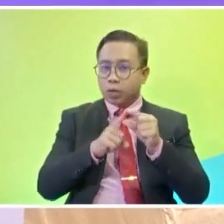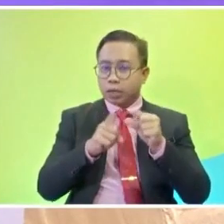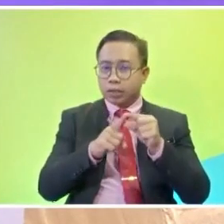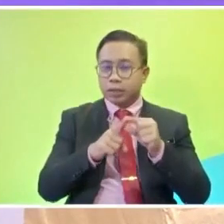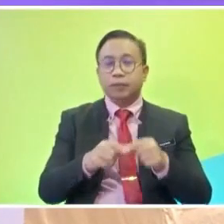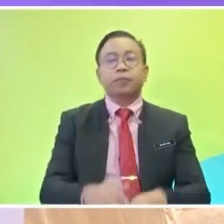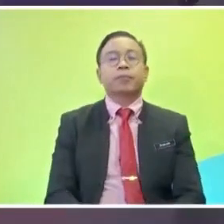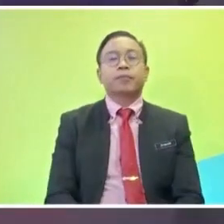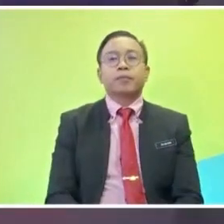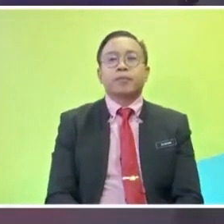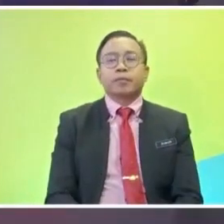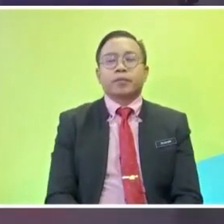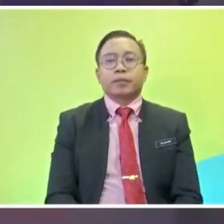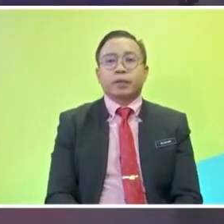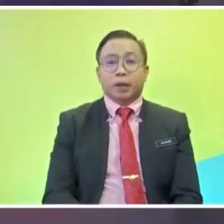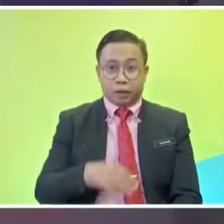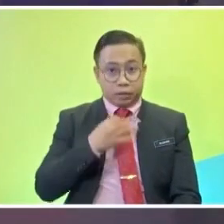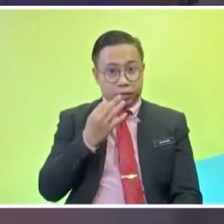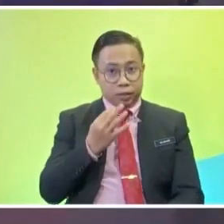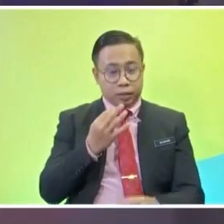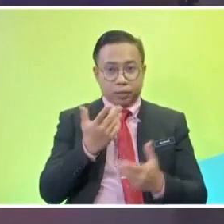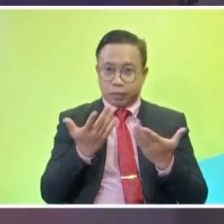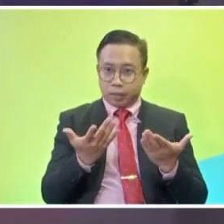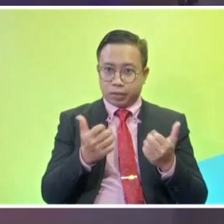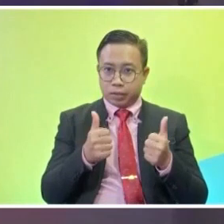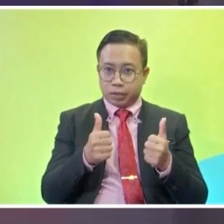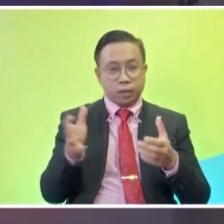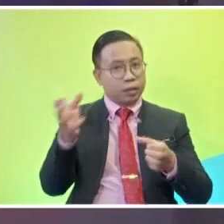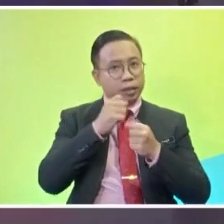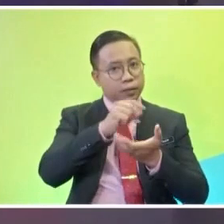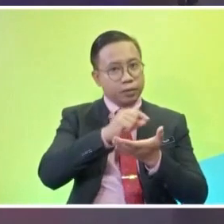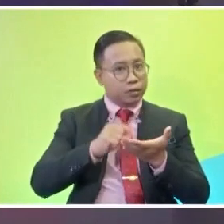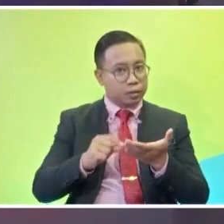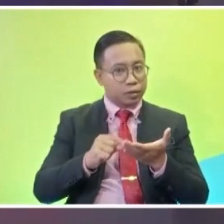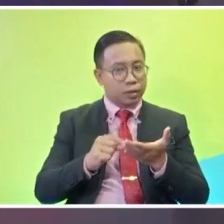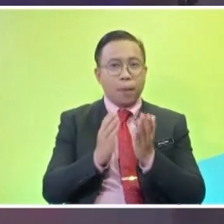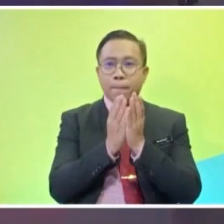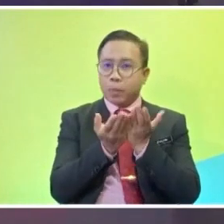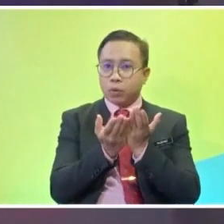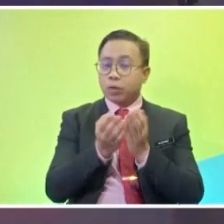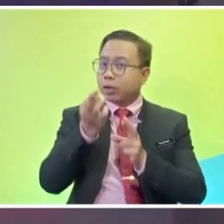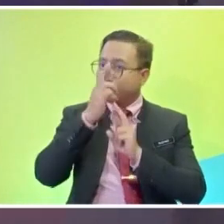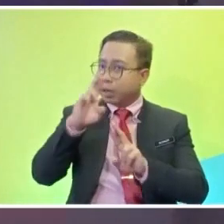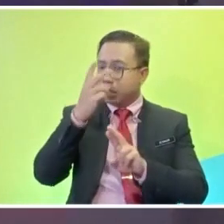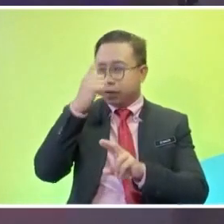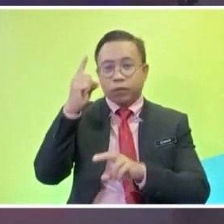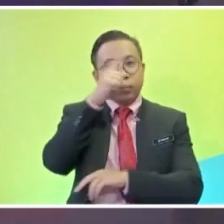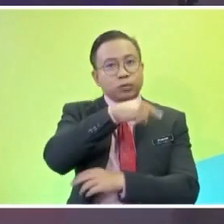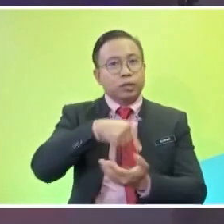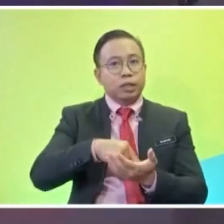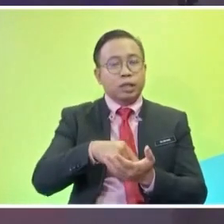well. Okay, sounds very exciting. Yes. So everyone get your stationery out, get your books out and let's get ready for today's